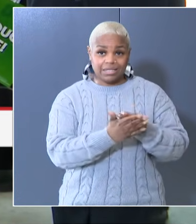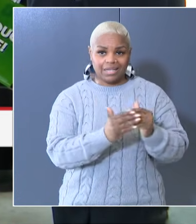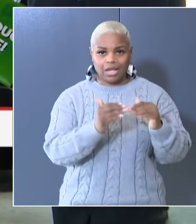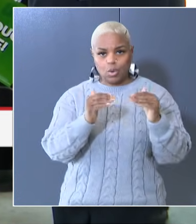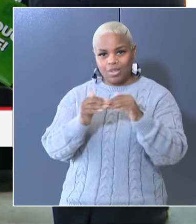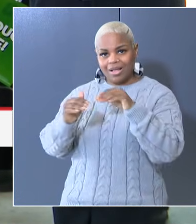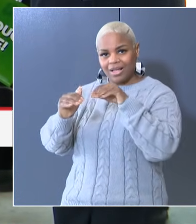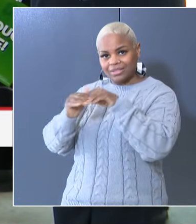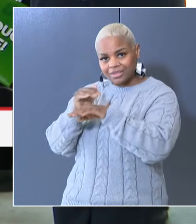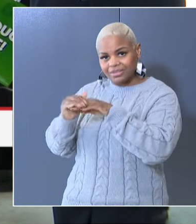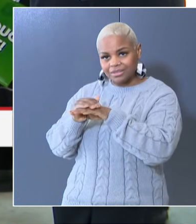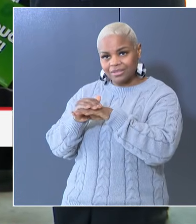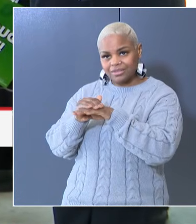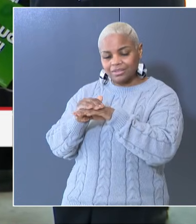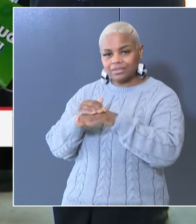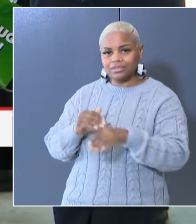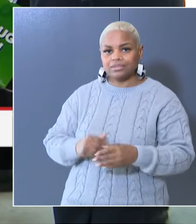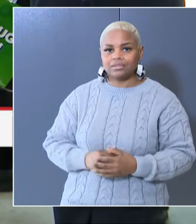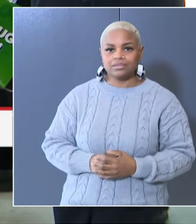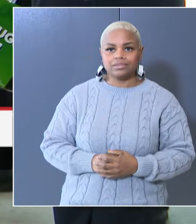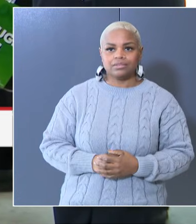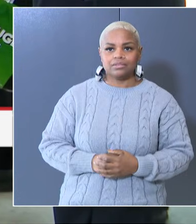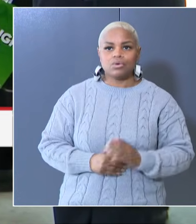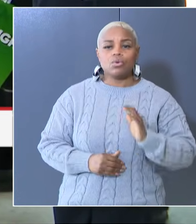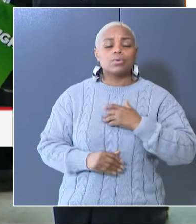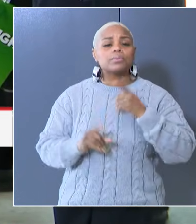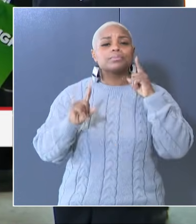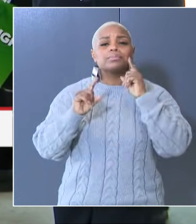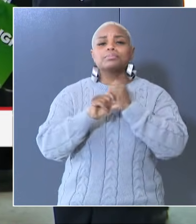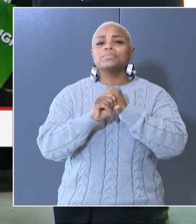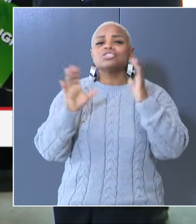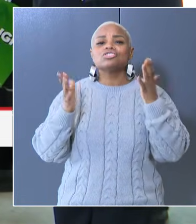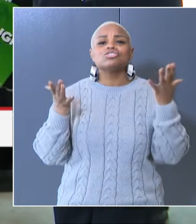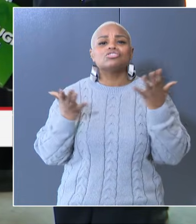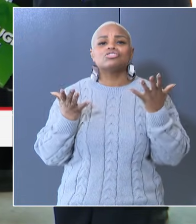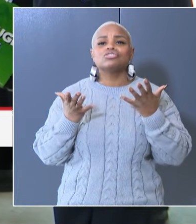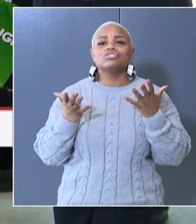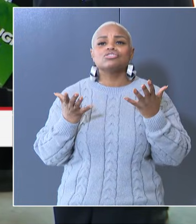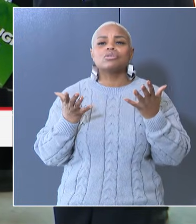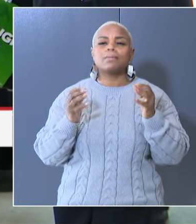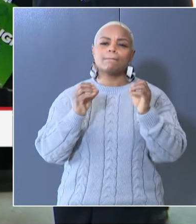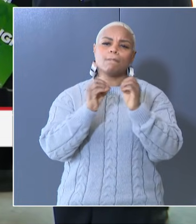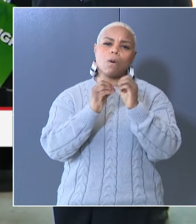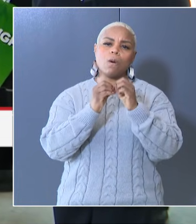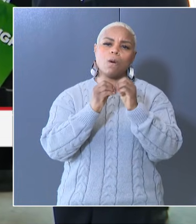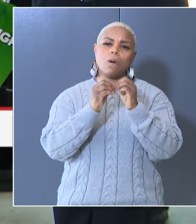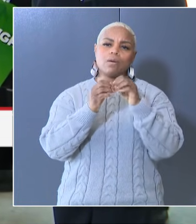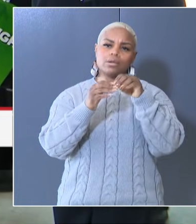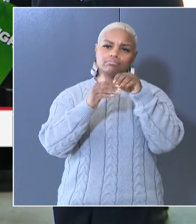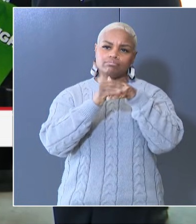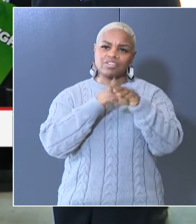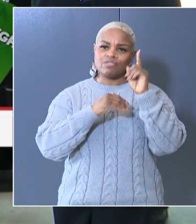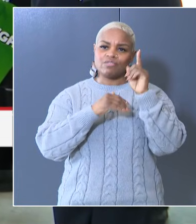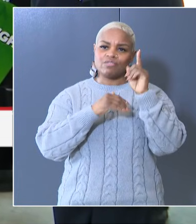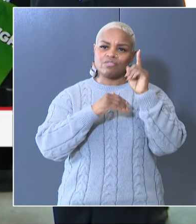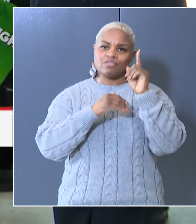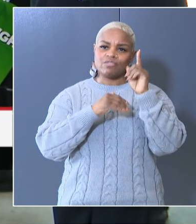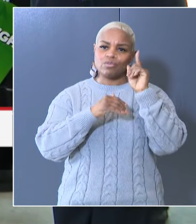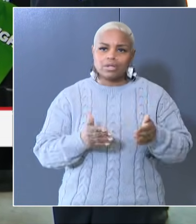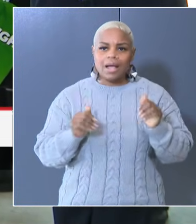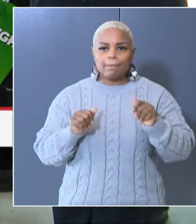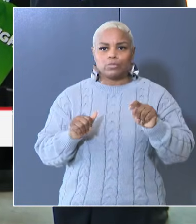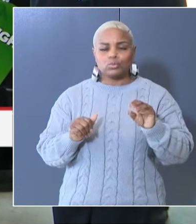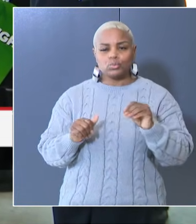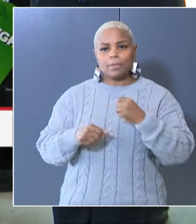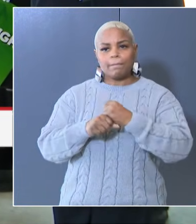AHEAD, is central to that mission, right? It widens the pathway for developers and helps make transformative projects such as